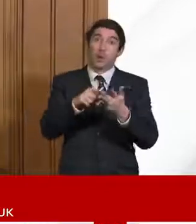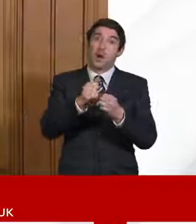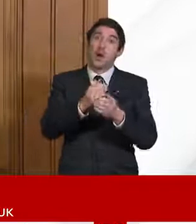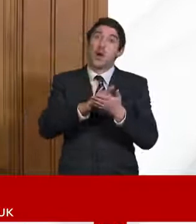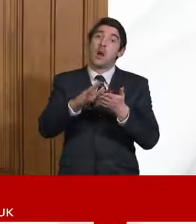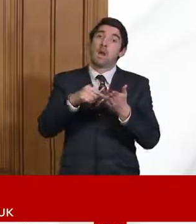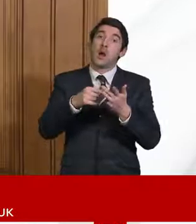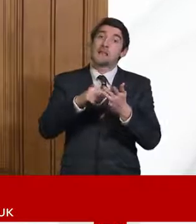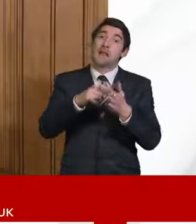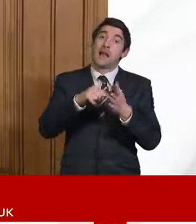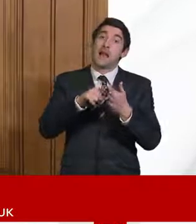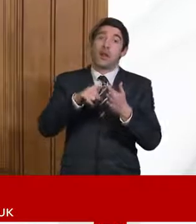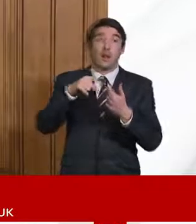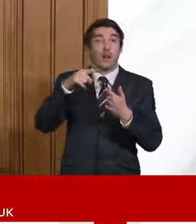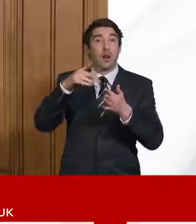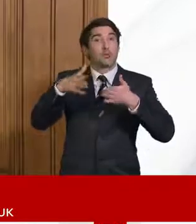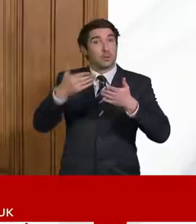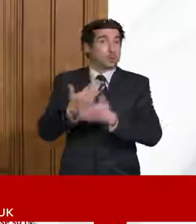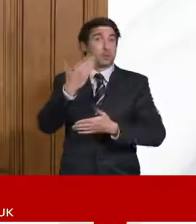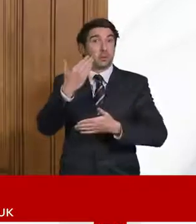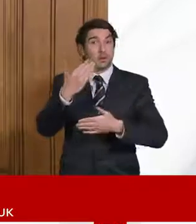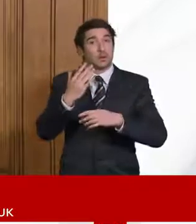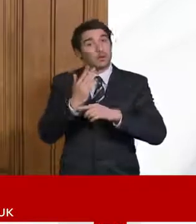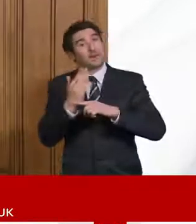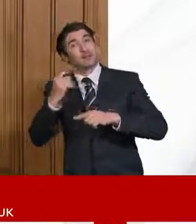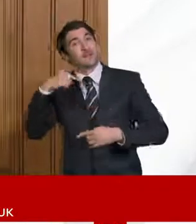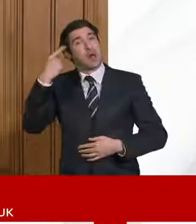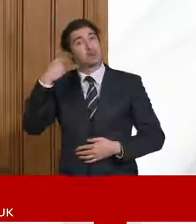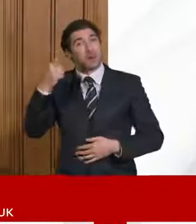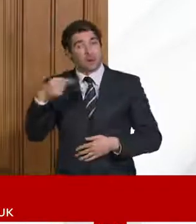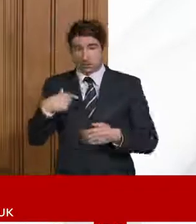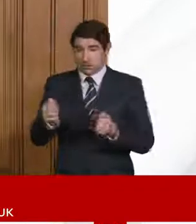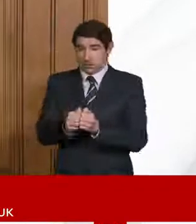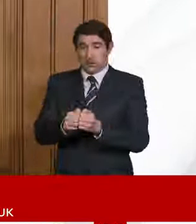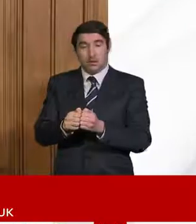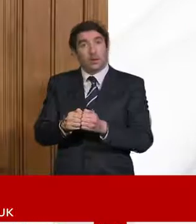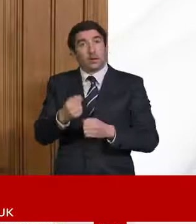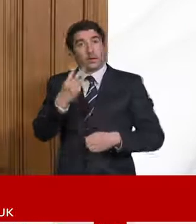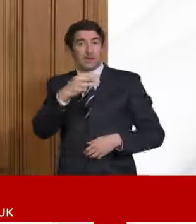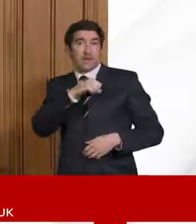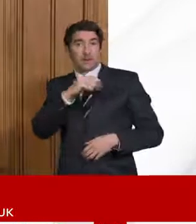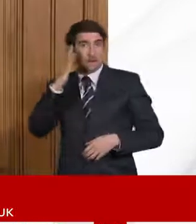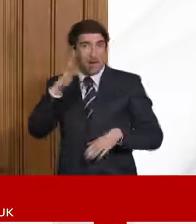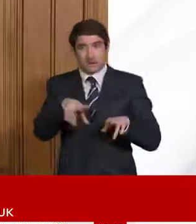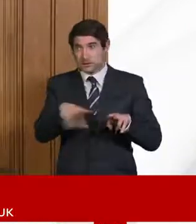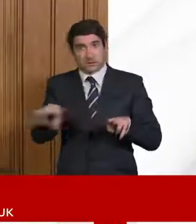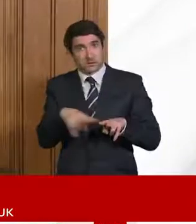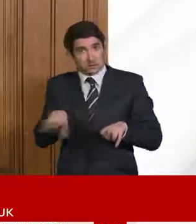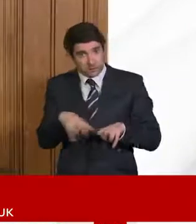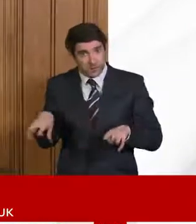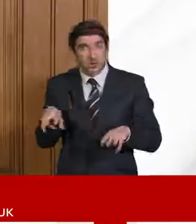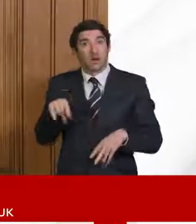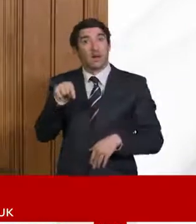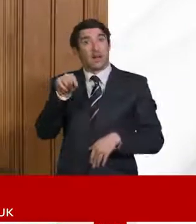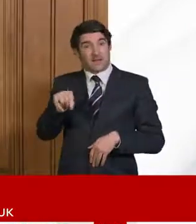facility where we have built additional beds that can be used for ventilated patients. That